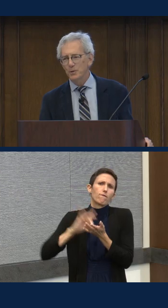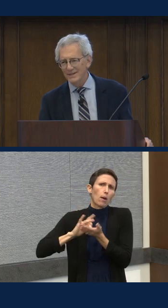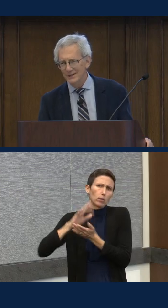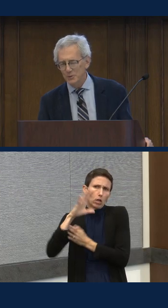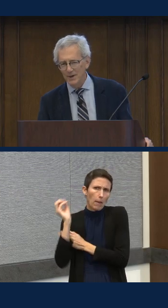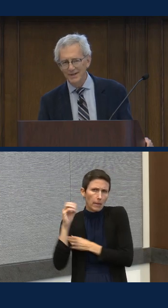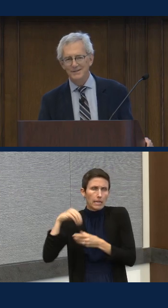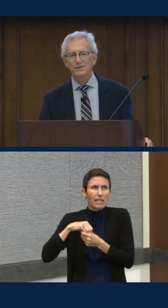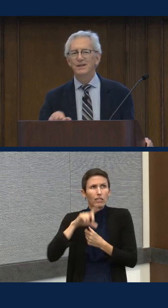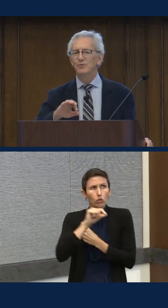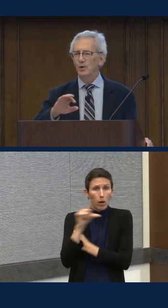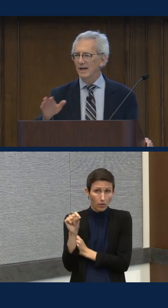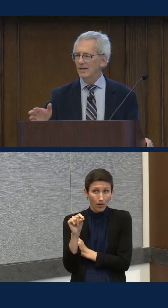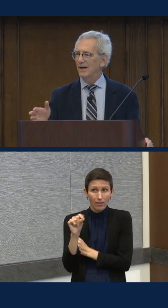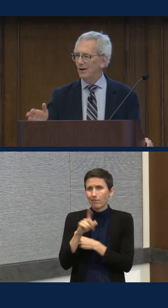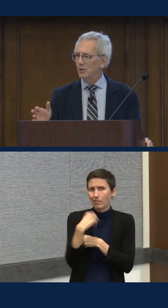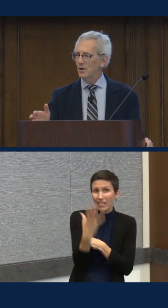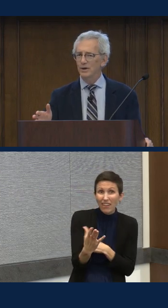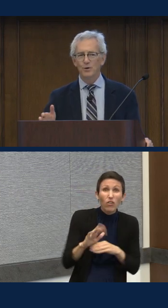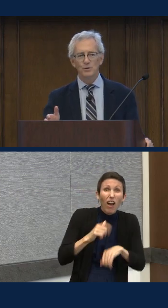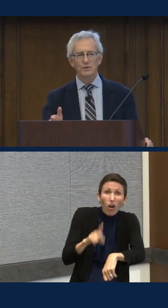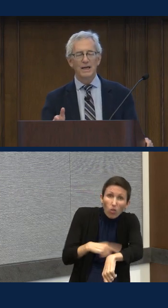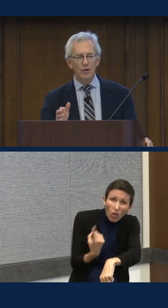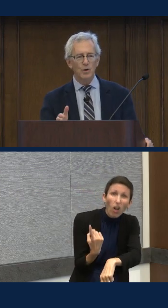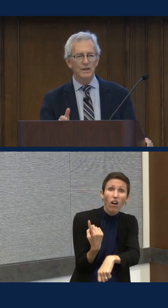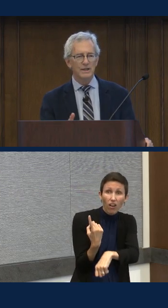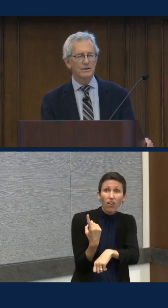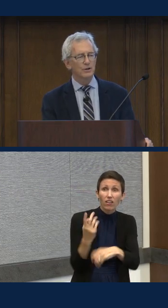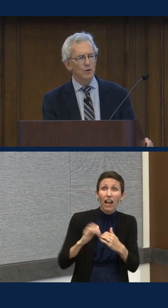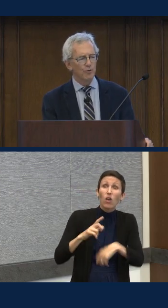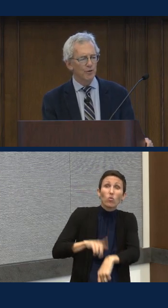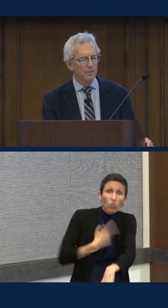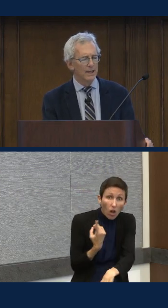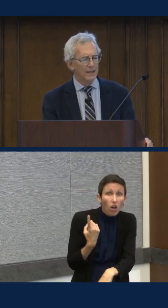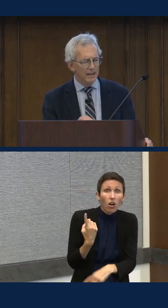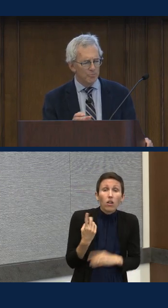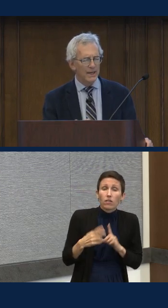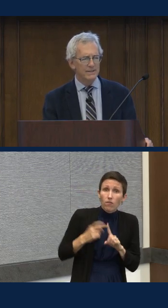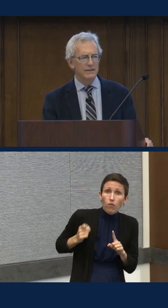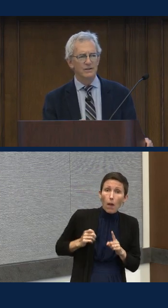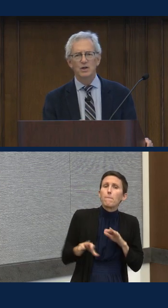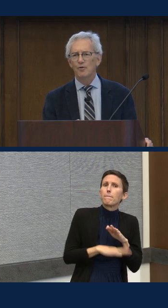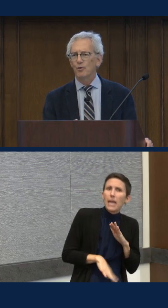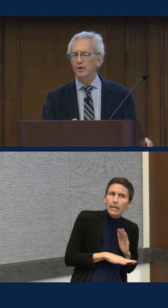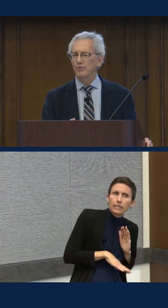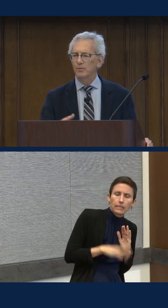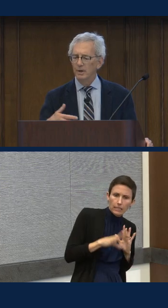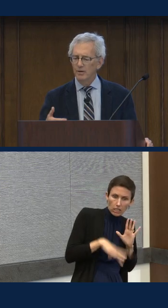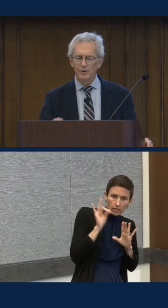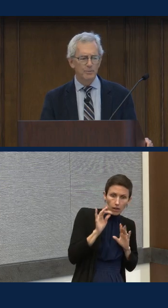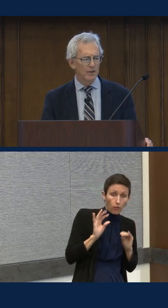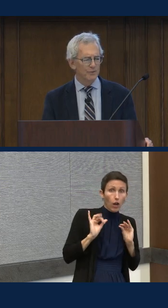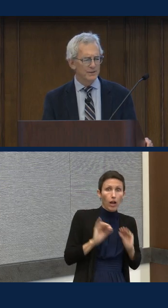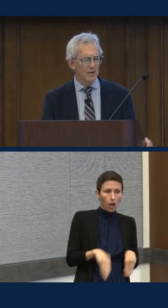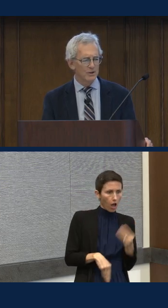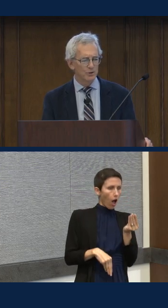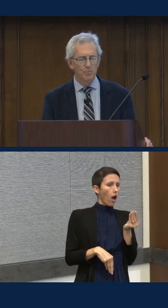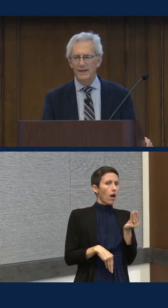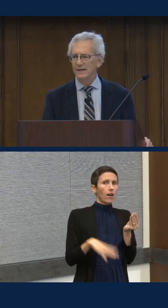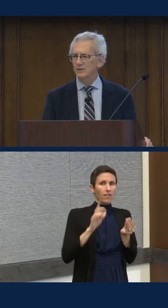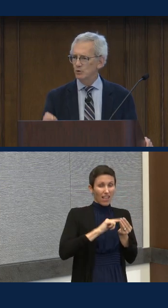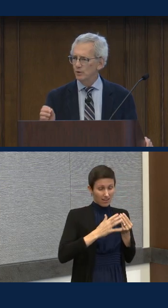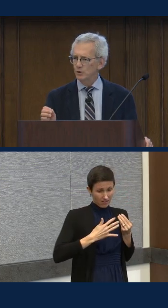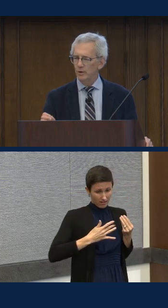in 2020, just to give you an idea of how long it takes to go from a basic discovery of a fundamental